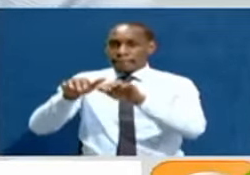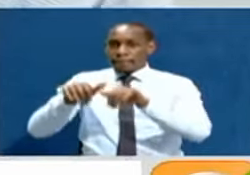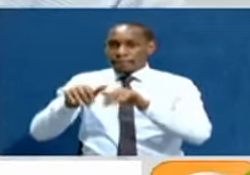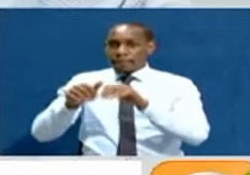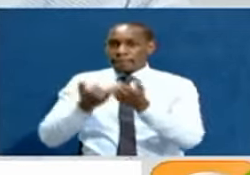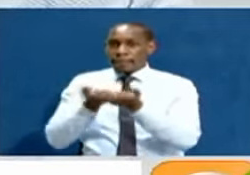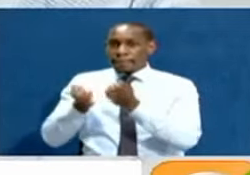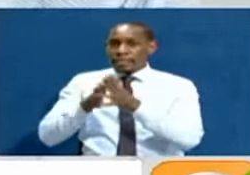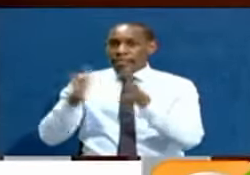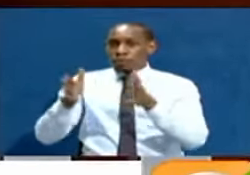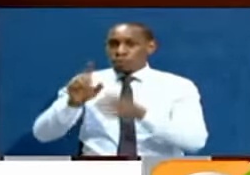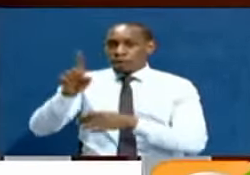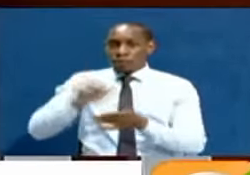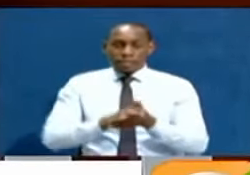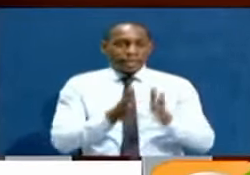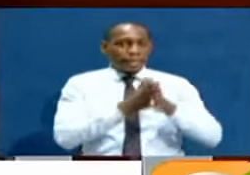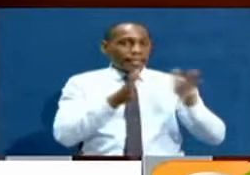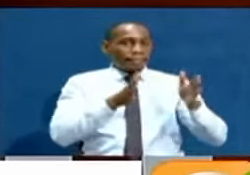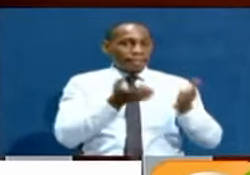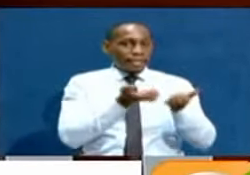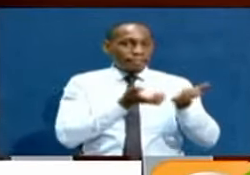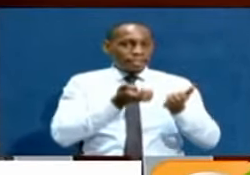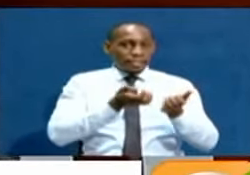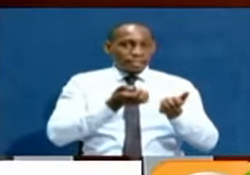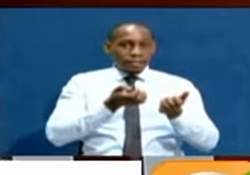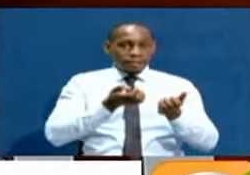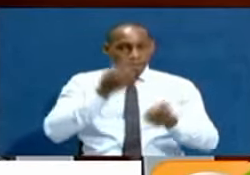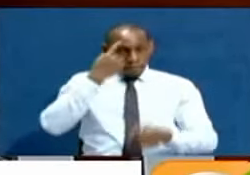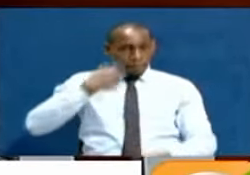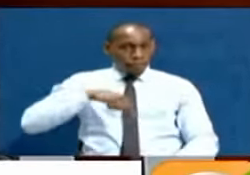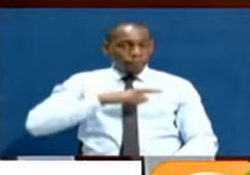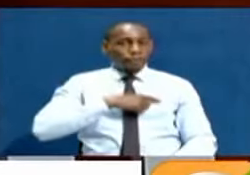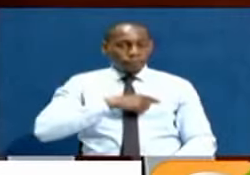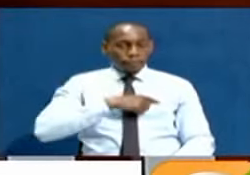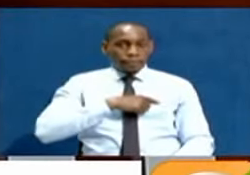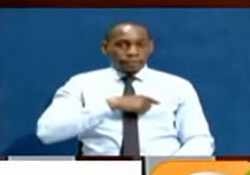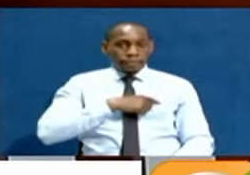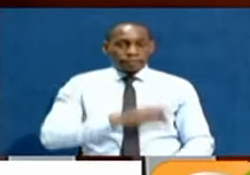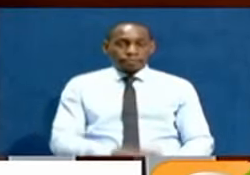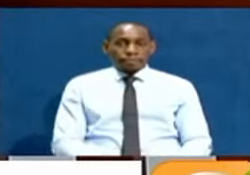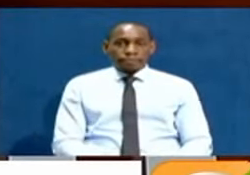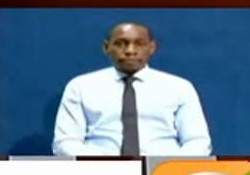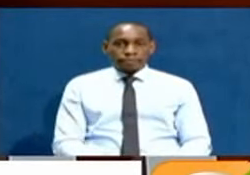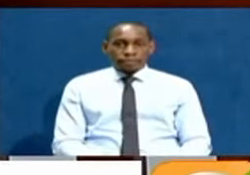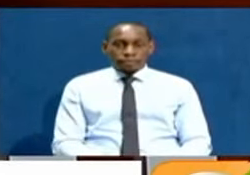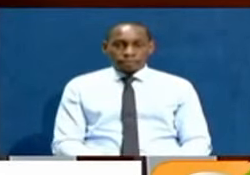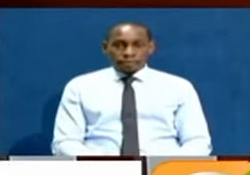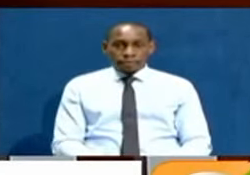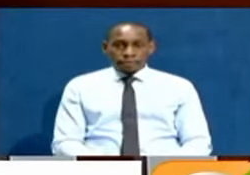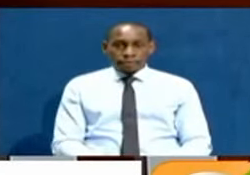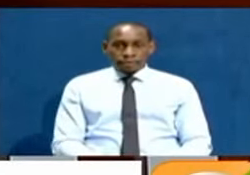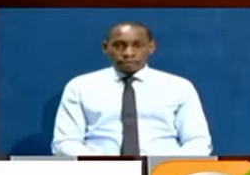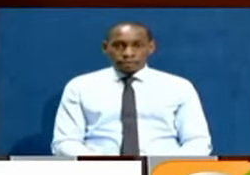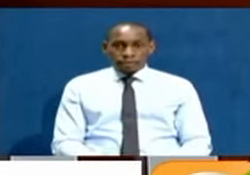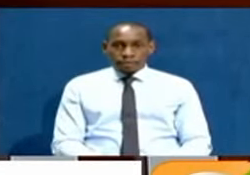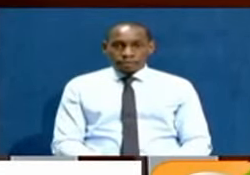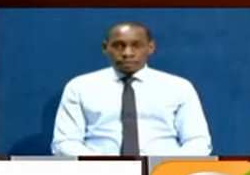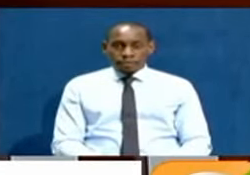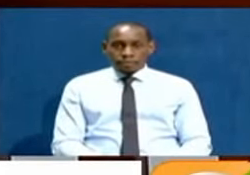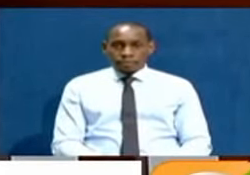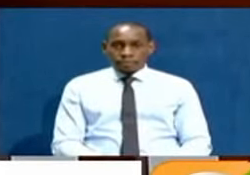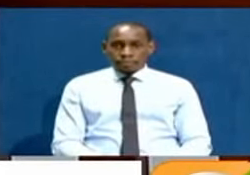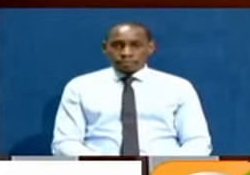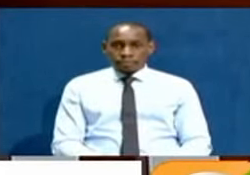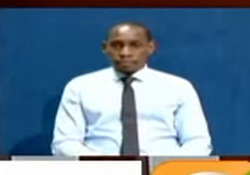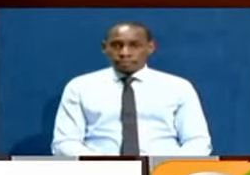business as well? It's a big business for us. And we, you know, we have a special facility at the airport for pharma. We have special fridges and things like